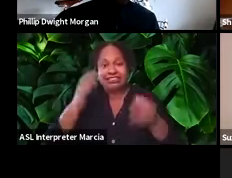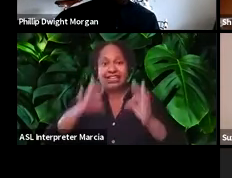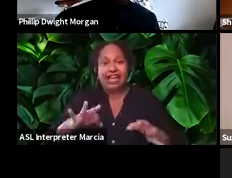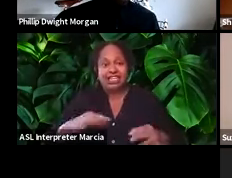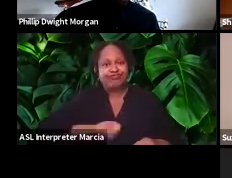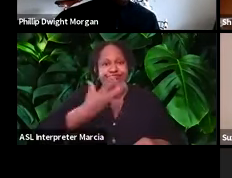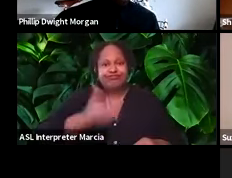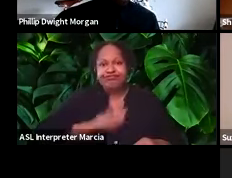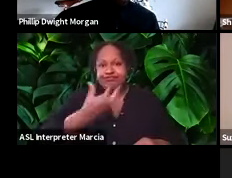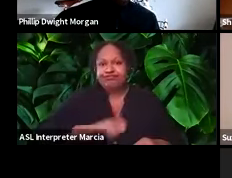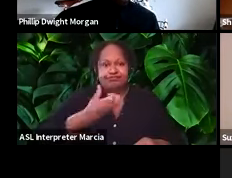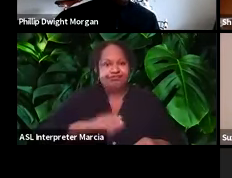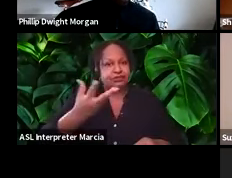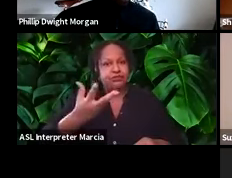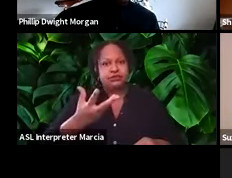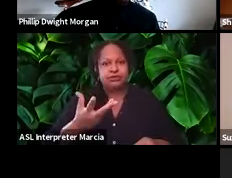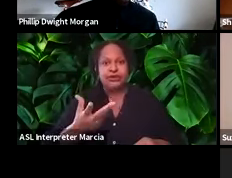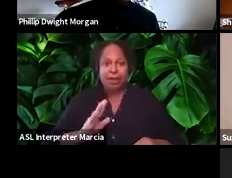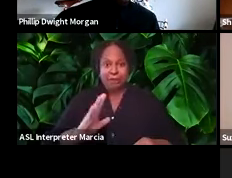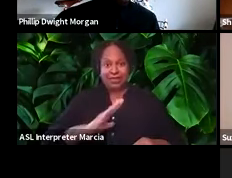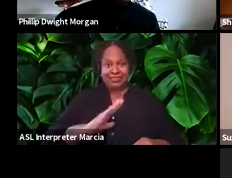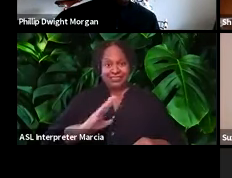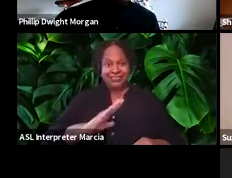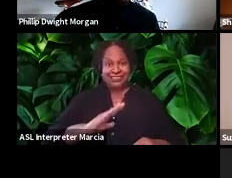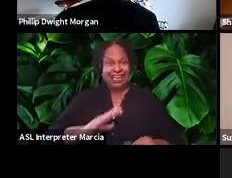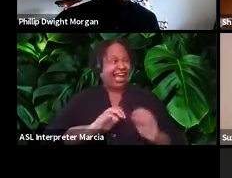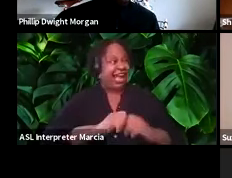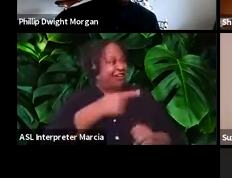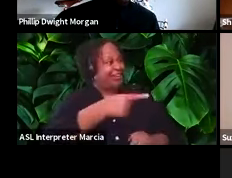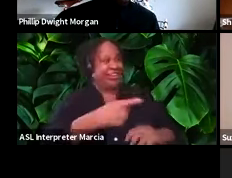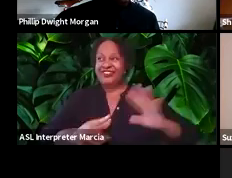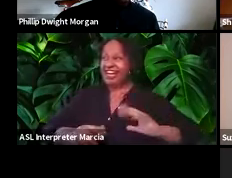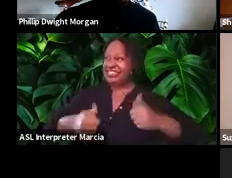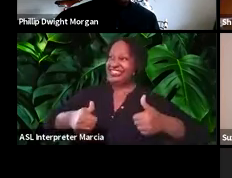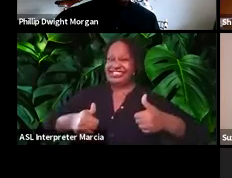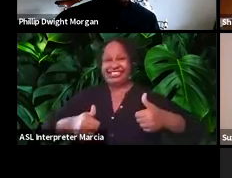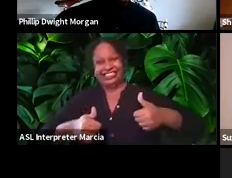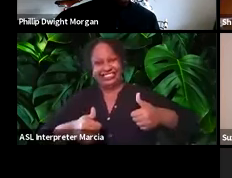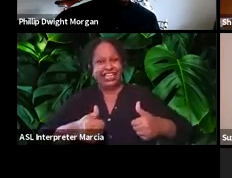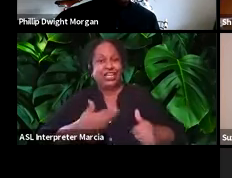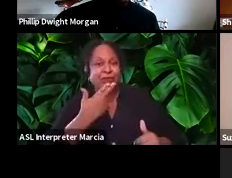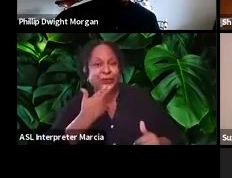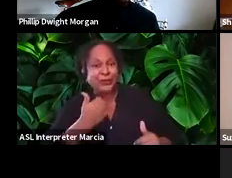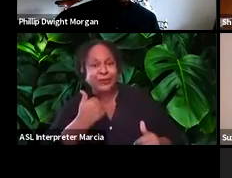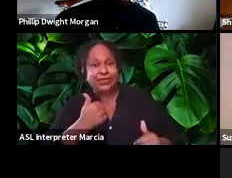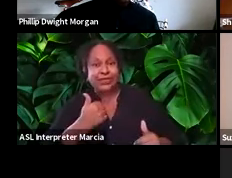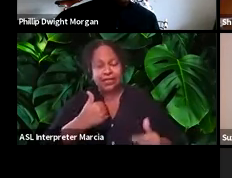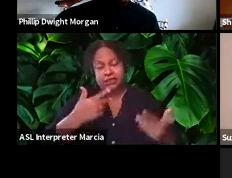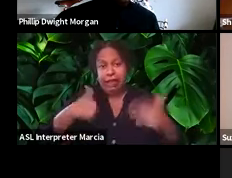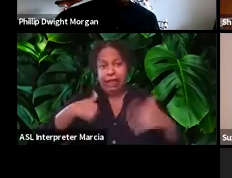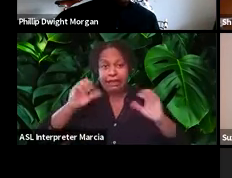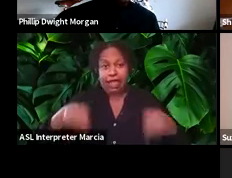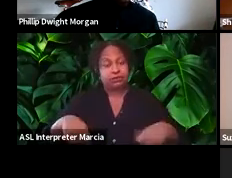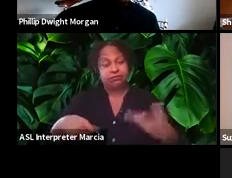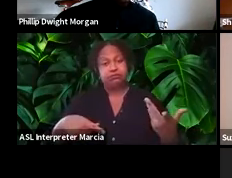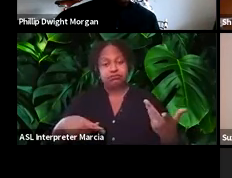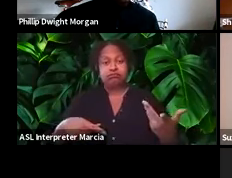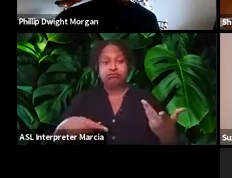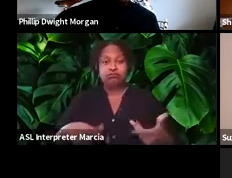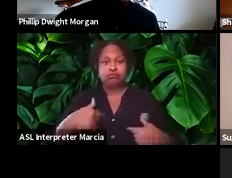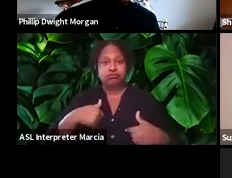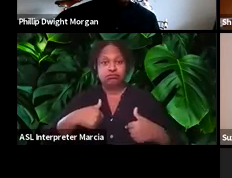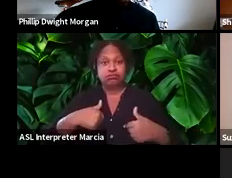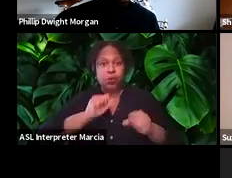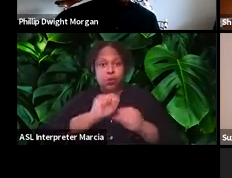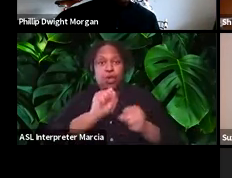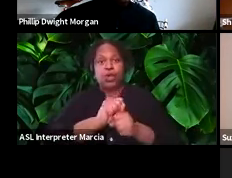just, the pleasantries are cute. And that's typically, you know, I can do that. I'm a reporter,